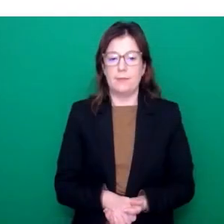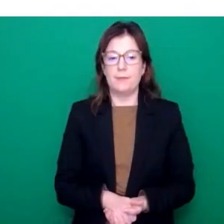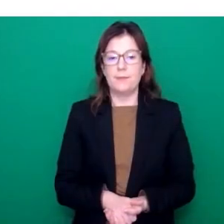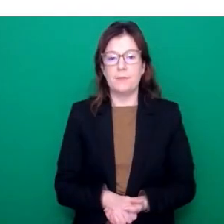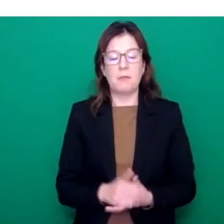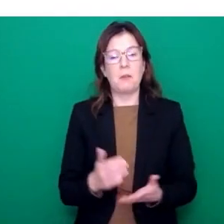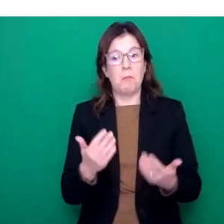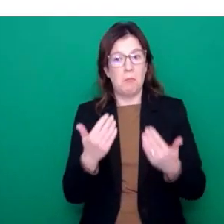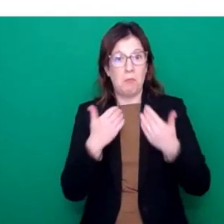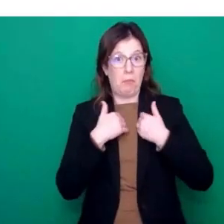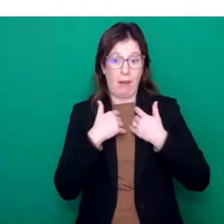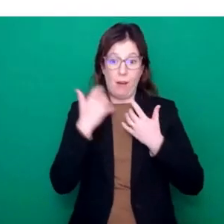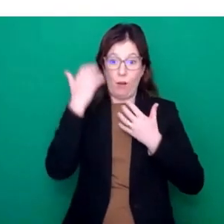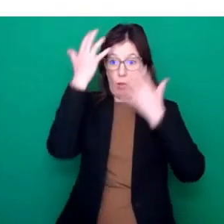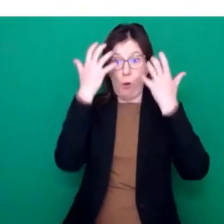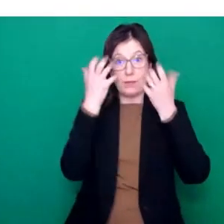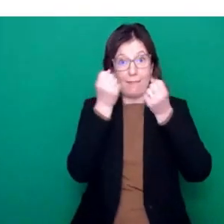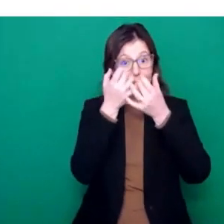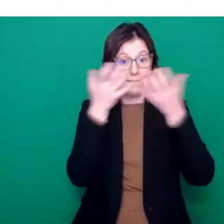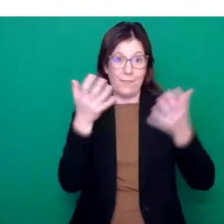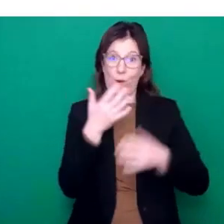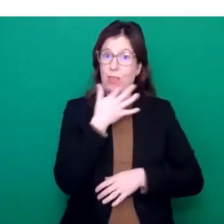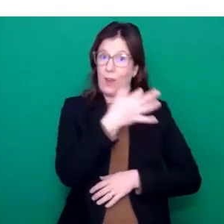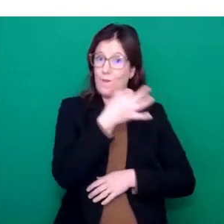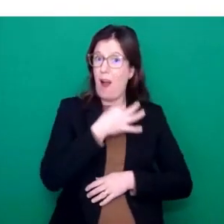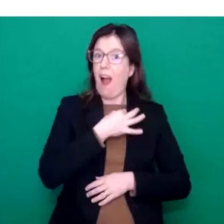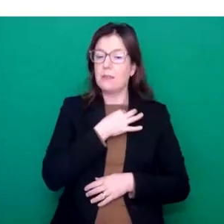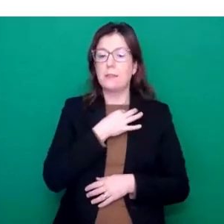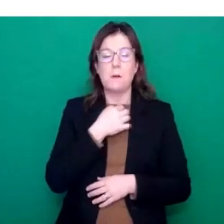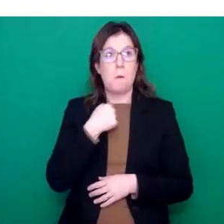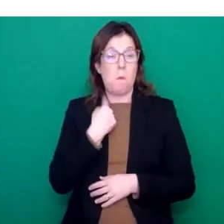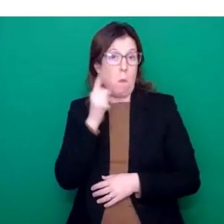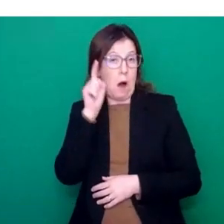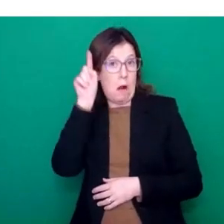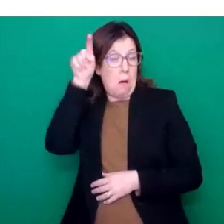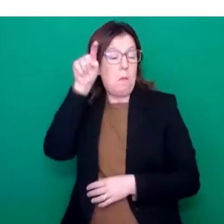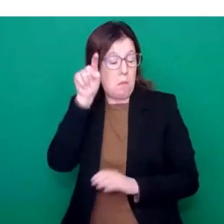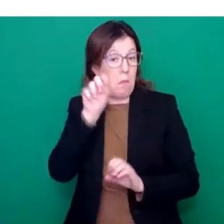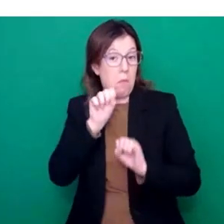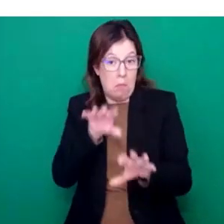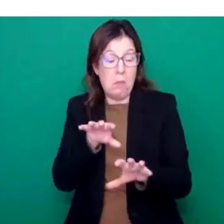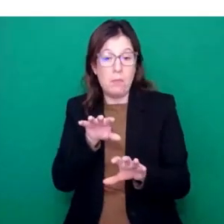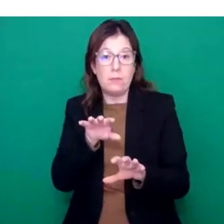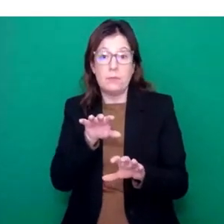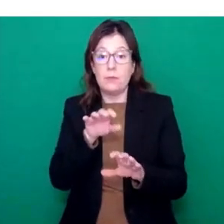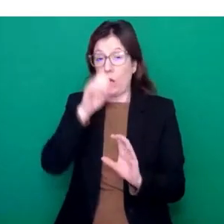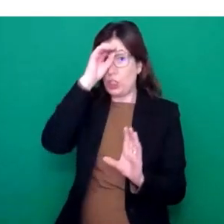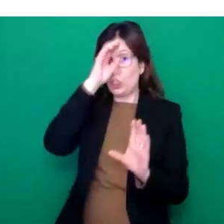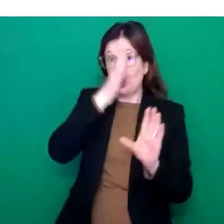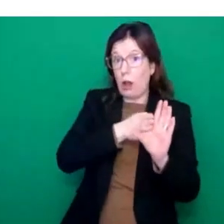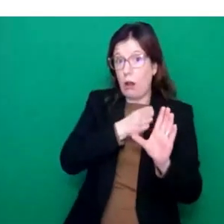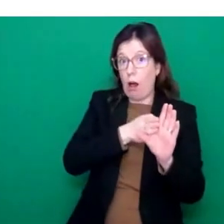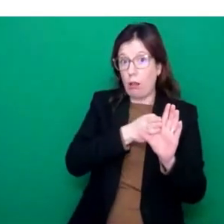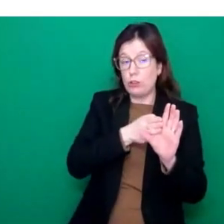So I have many thoughts on that question. Thank you for asking, Bill. One of my thoughts is about psychology, and having